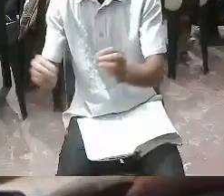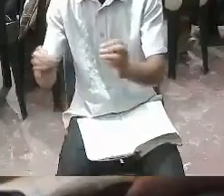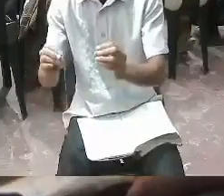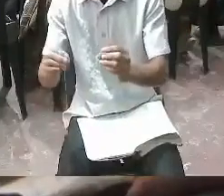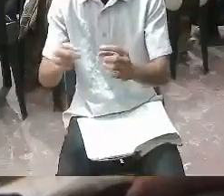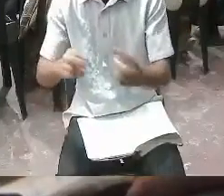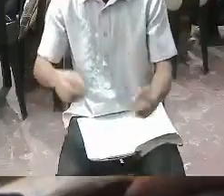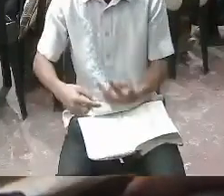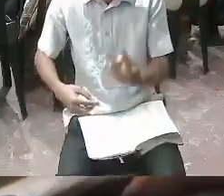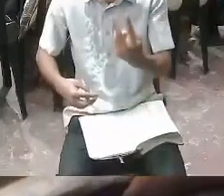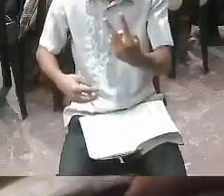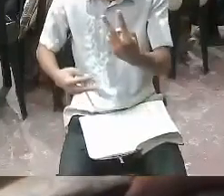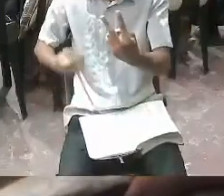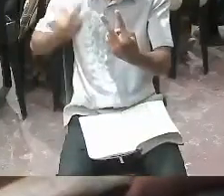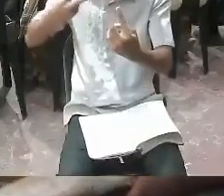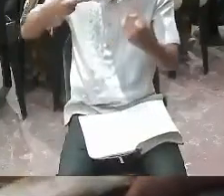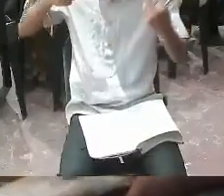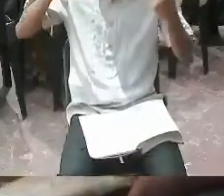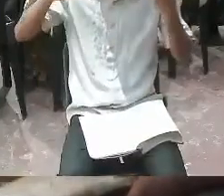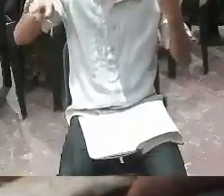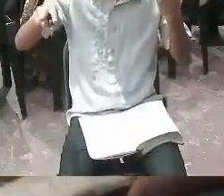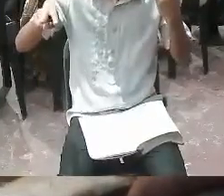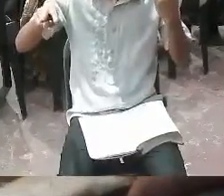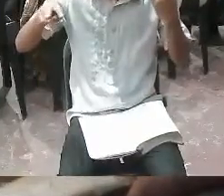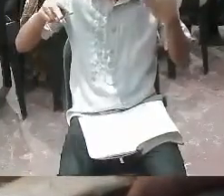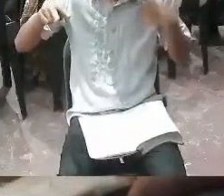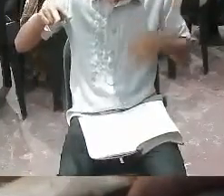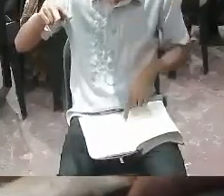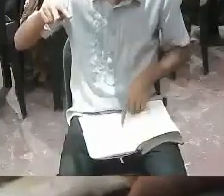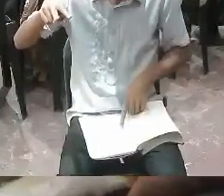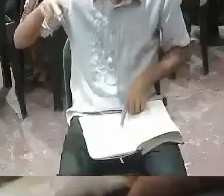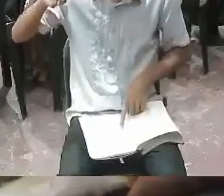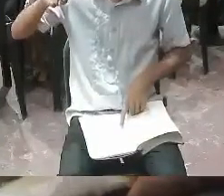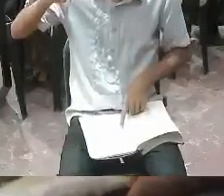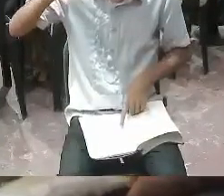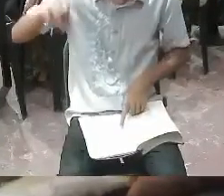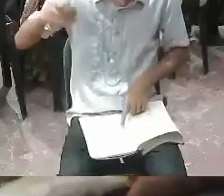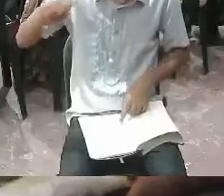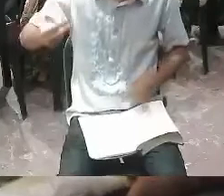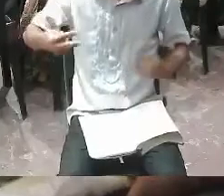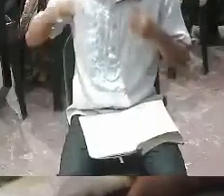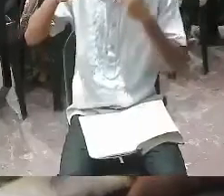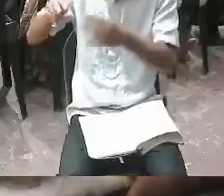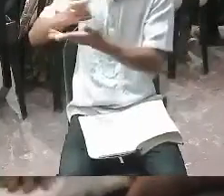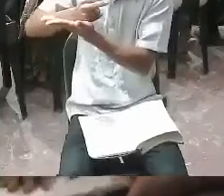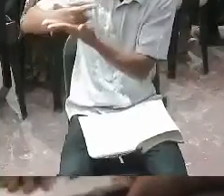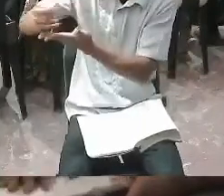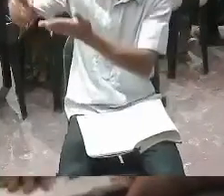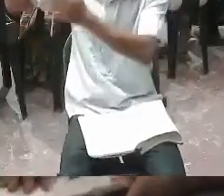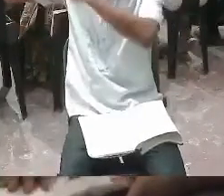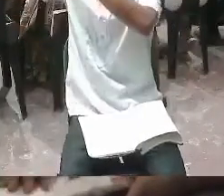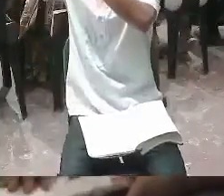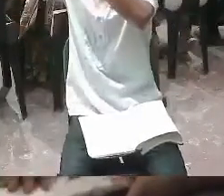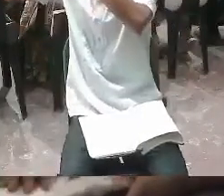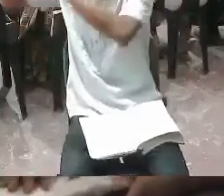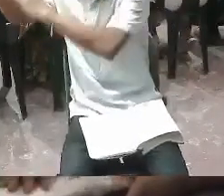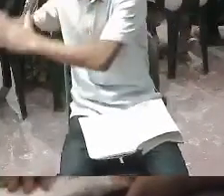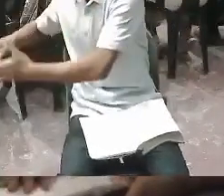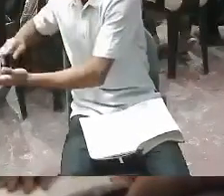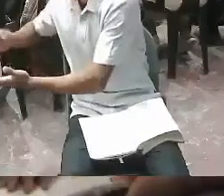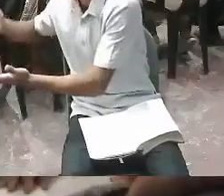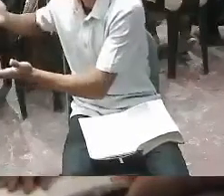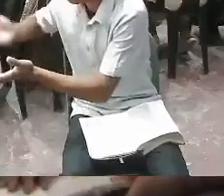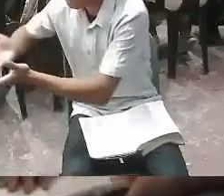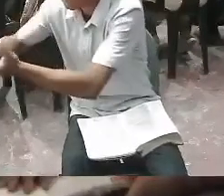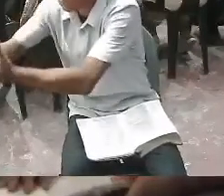Verse 2, behold, and I, John, saw the holy city, New Jerusalem coming